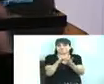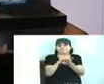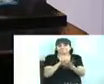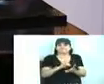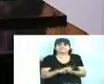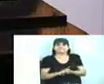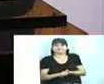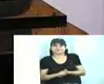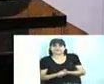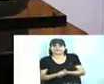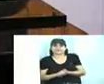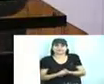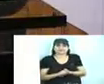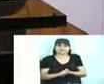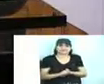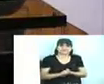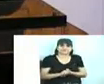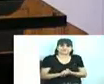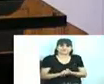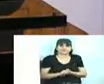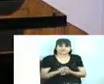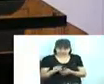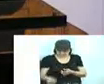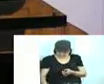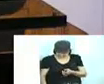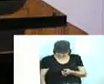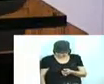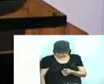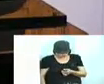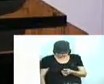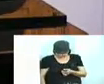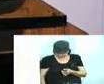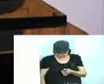explanation. If you want to view